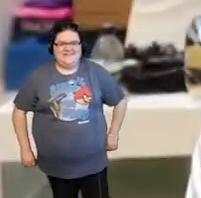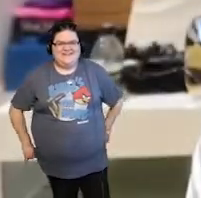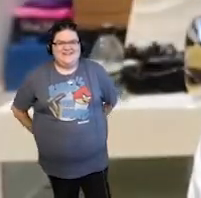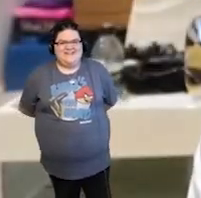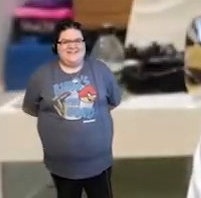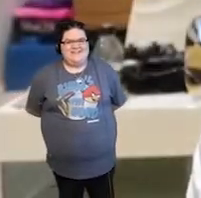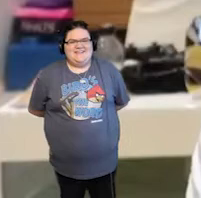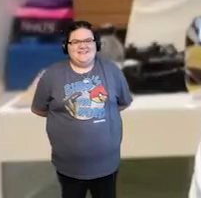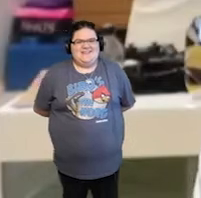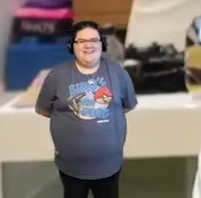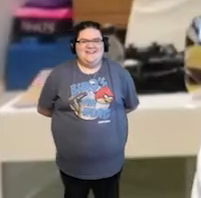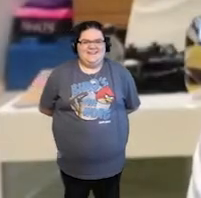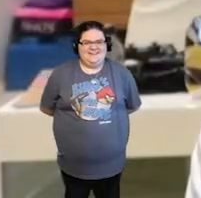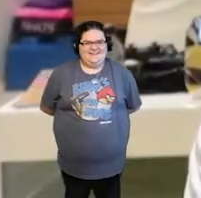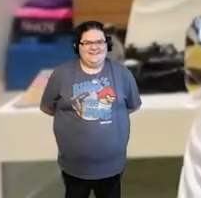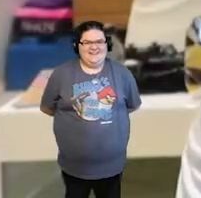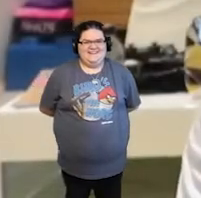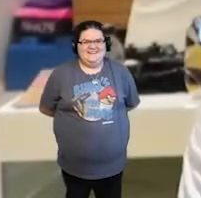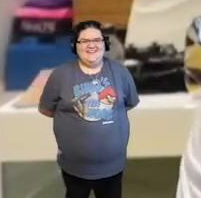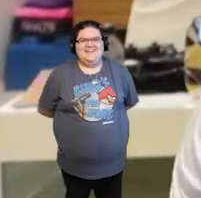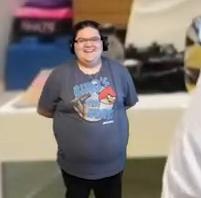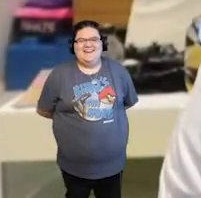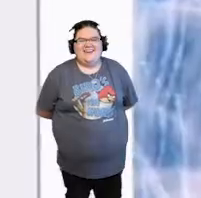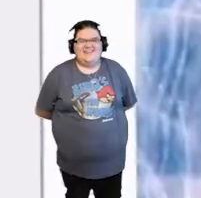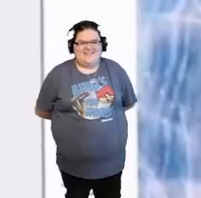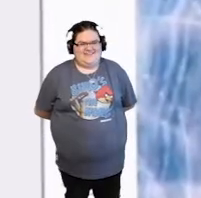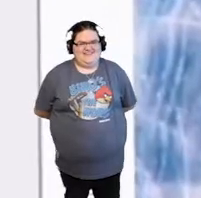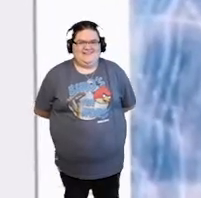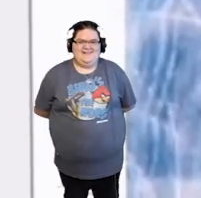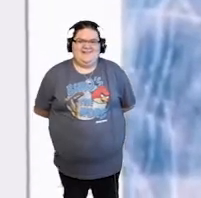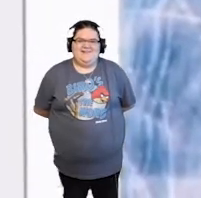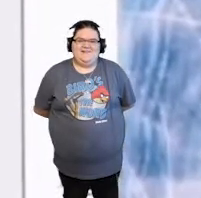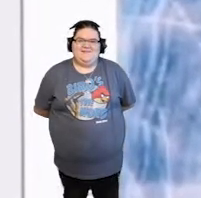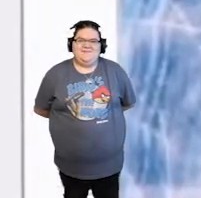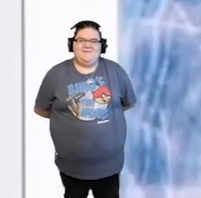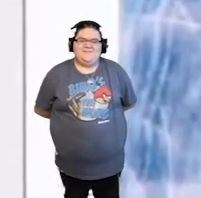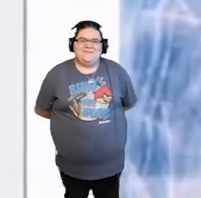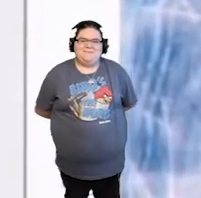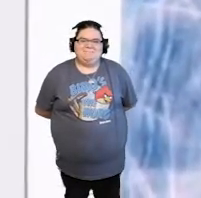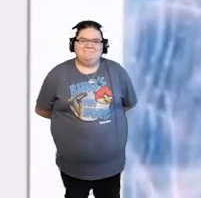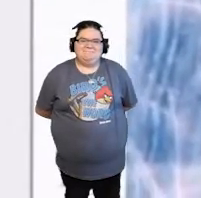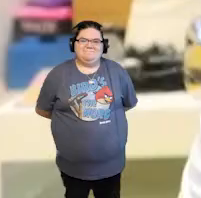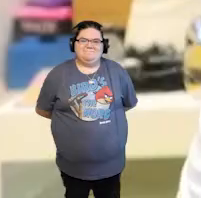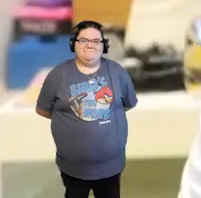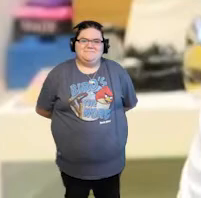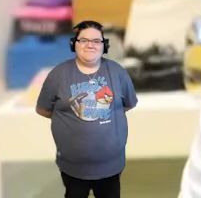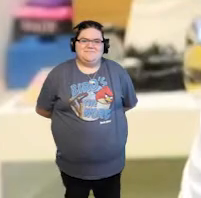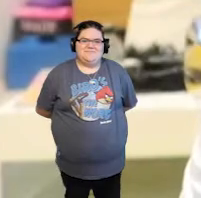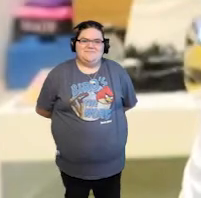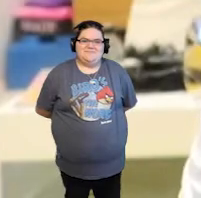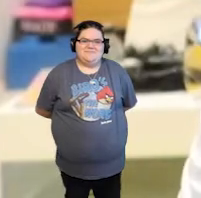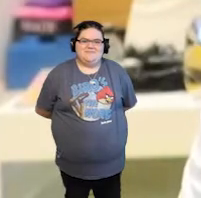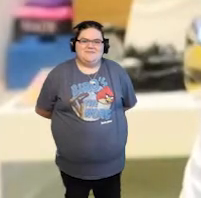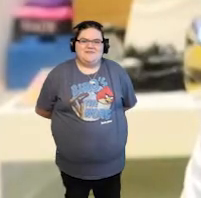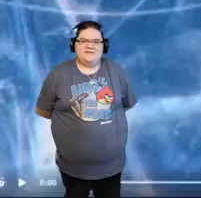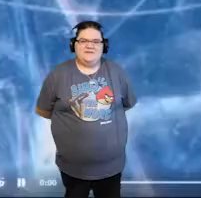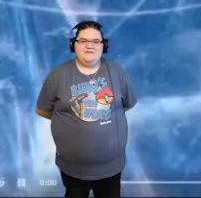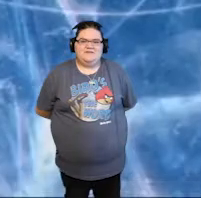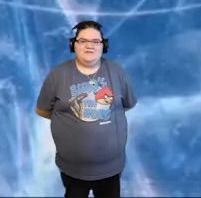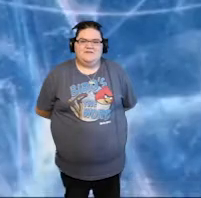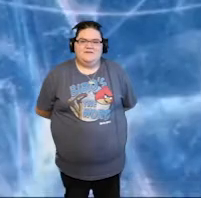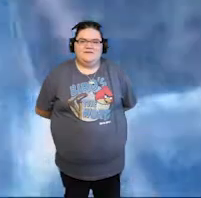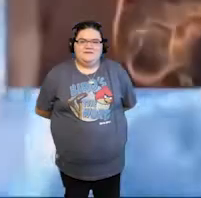I'll give you some platinum for that. That was funny. Why did YouTube have to violate Digi like that? I don't get